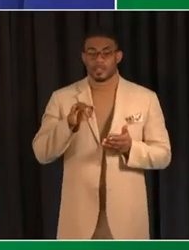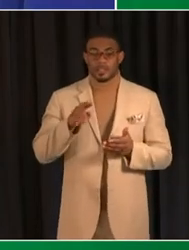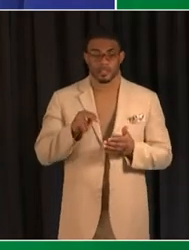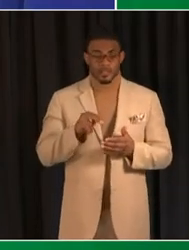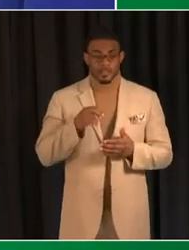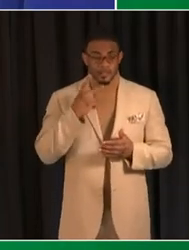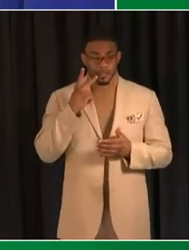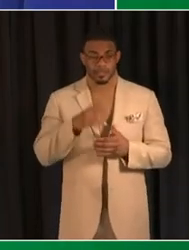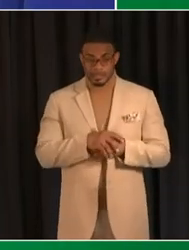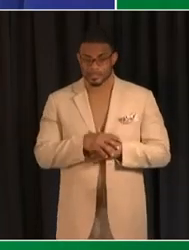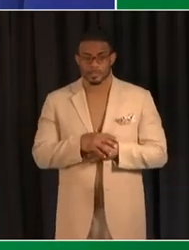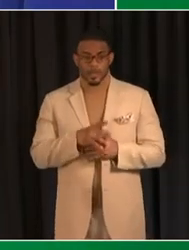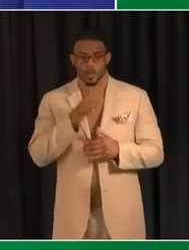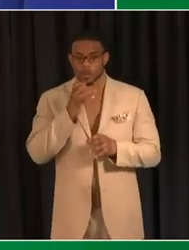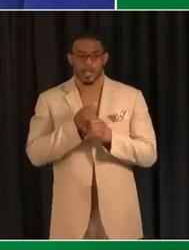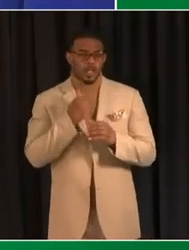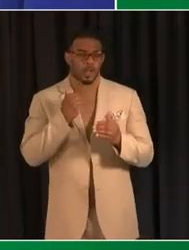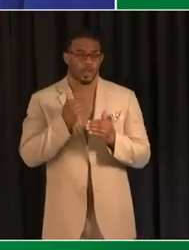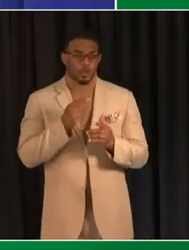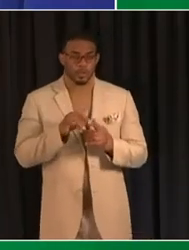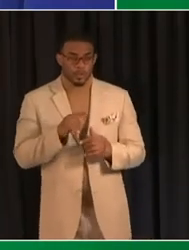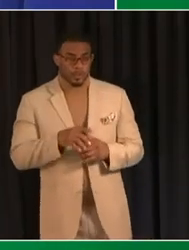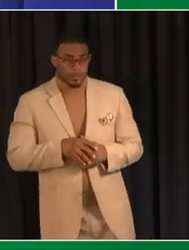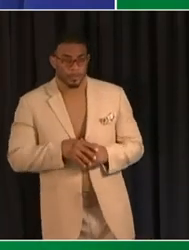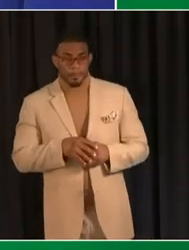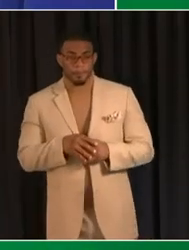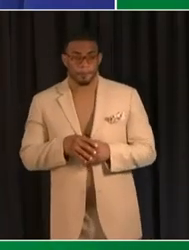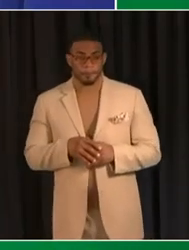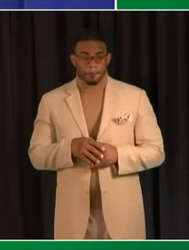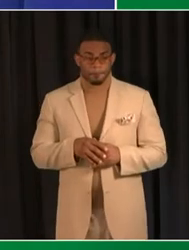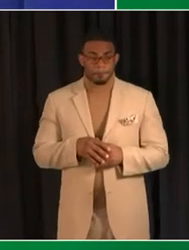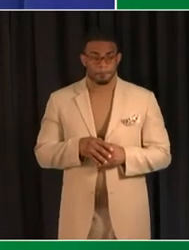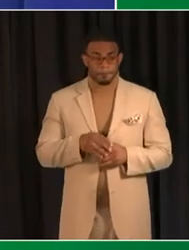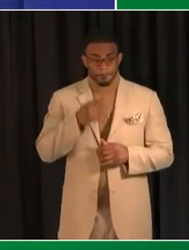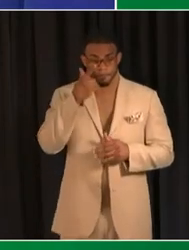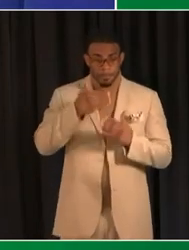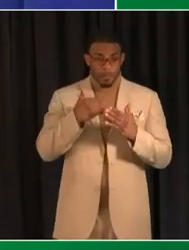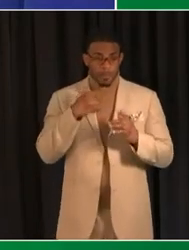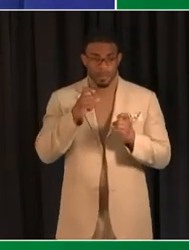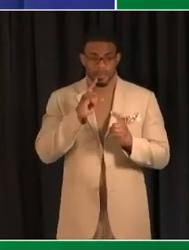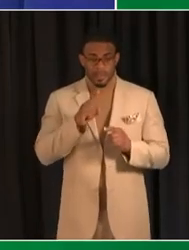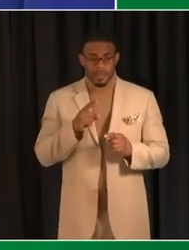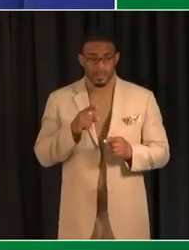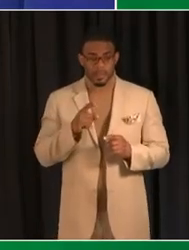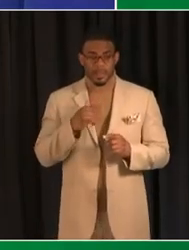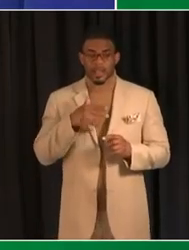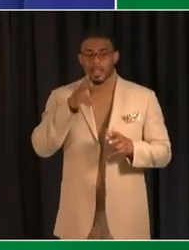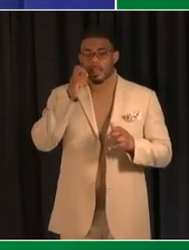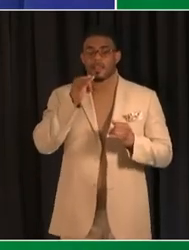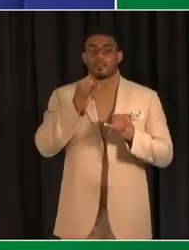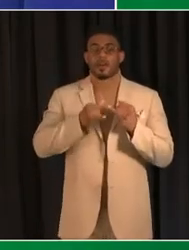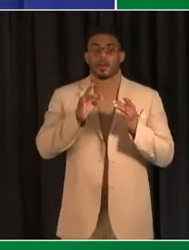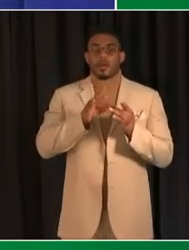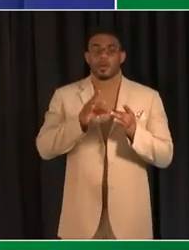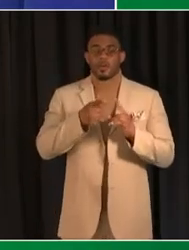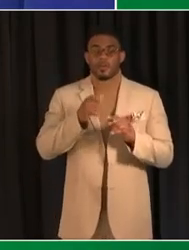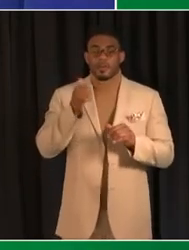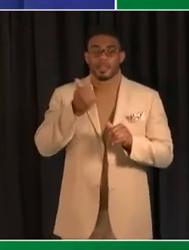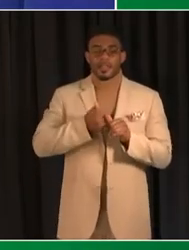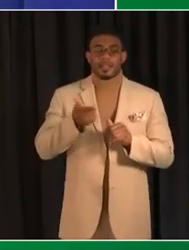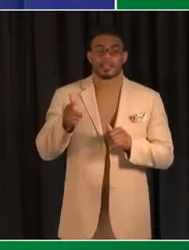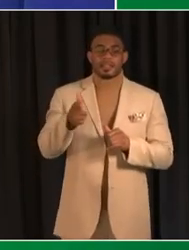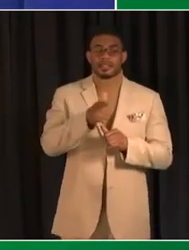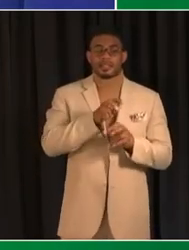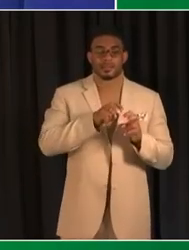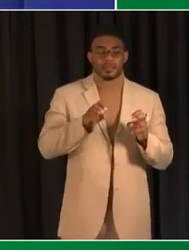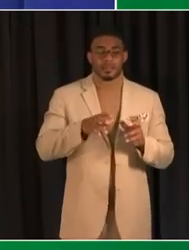out the chat, and we'll see who gets the closest to it. But before we give the answer, let's hear a final word